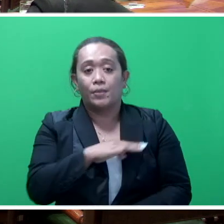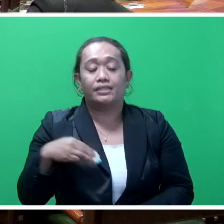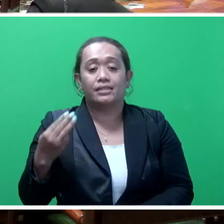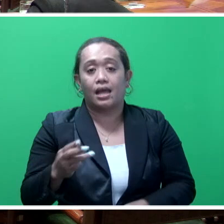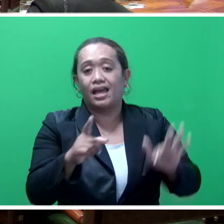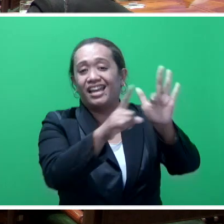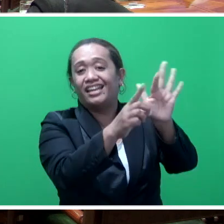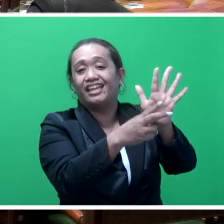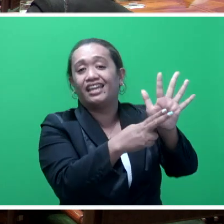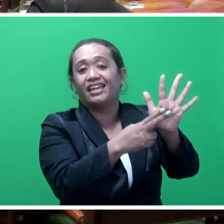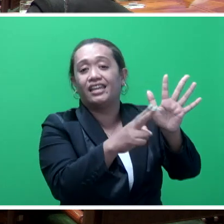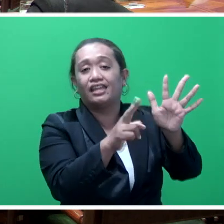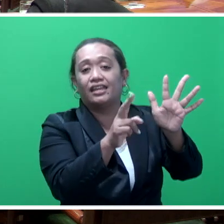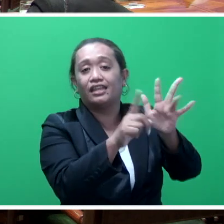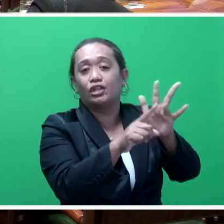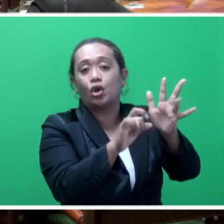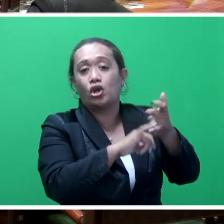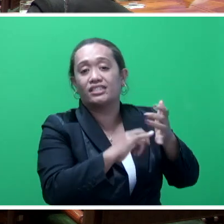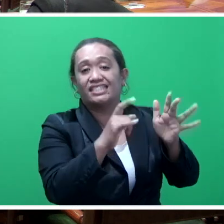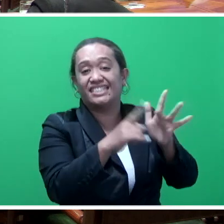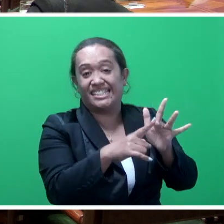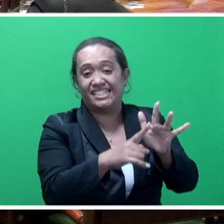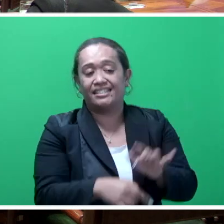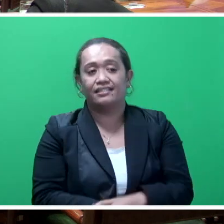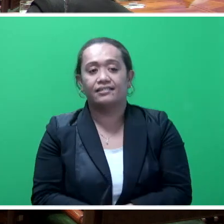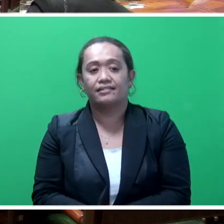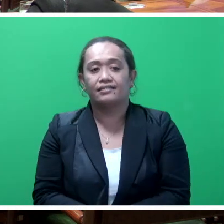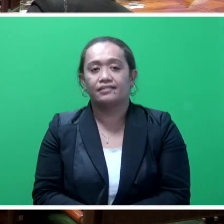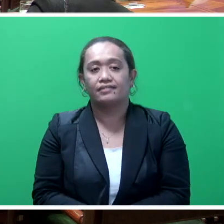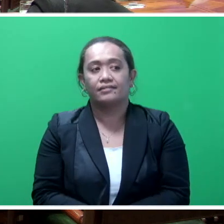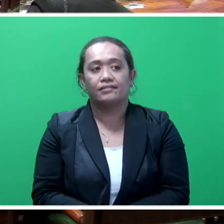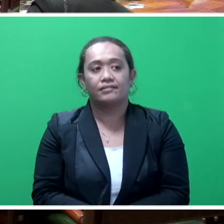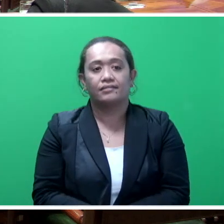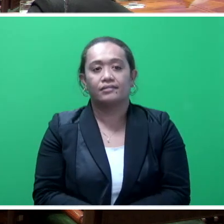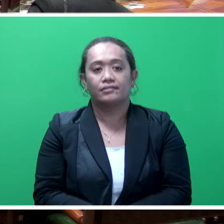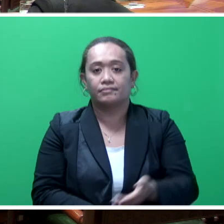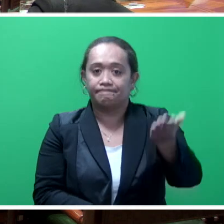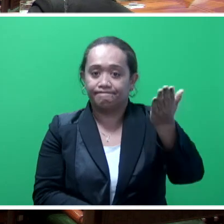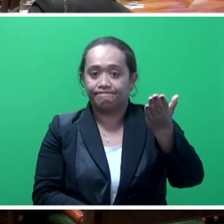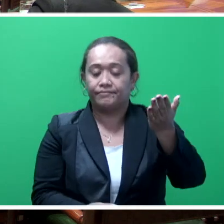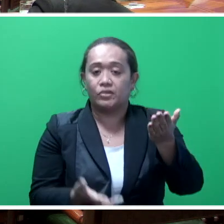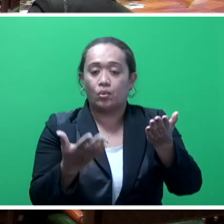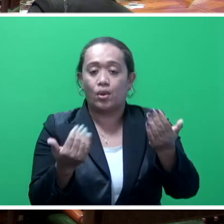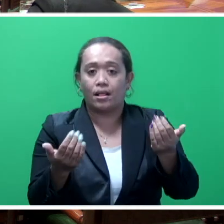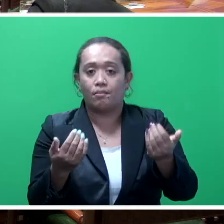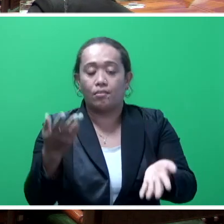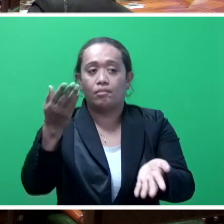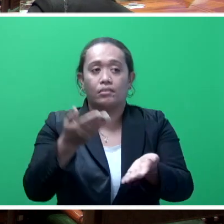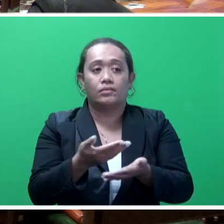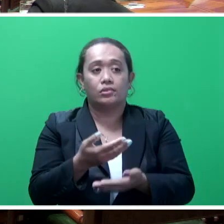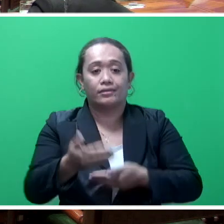94 of 2021. You have the floor, Honourable Kurendrani.